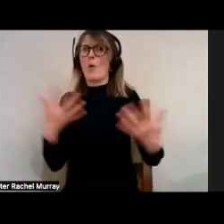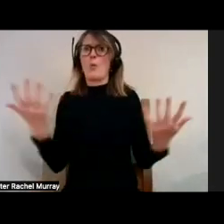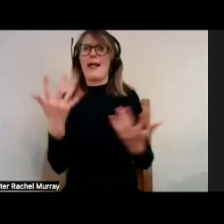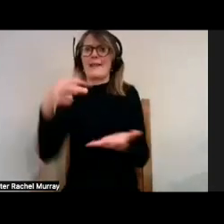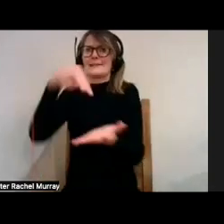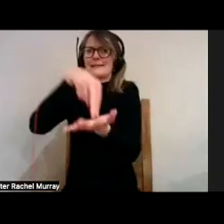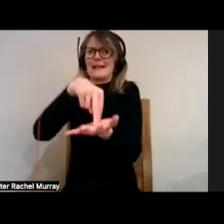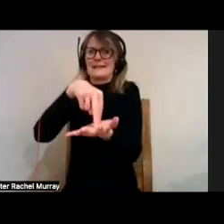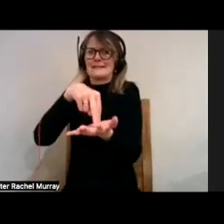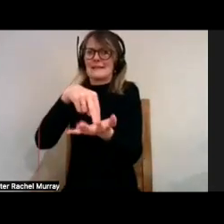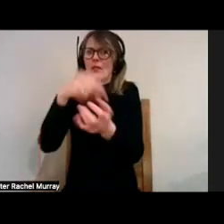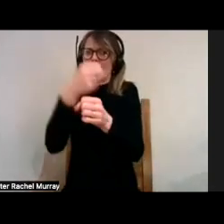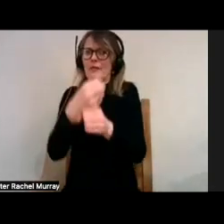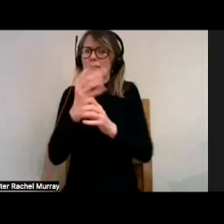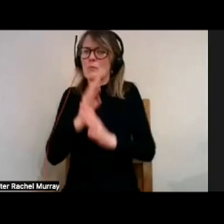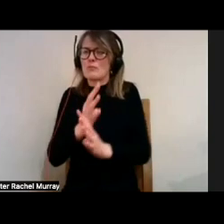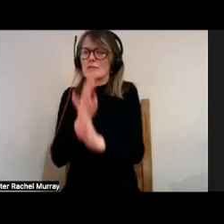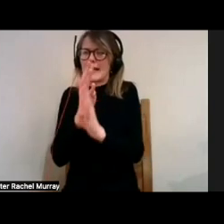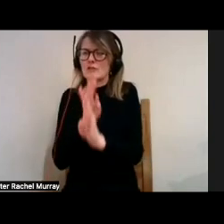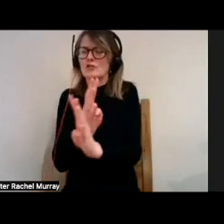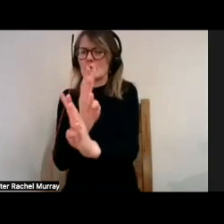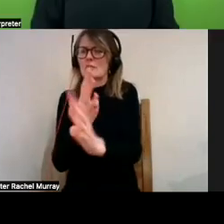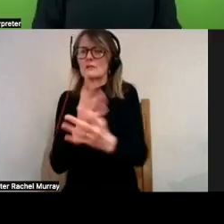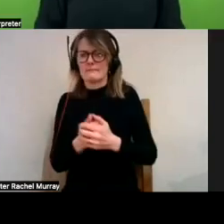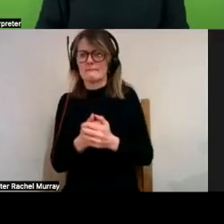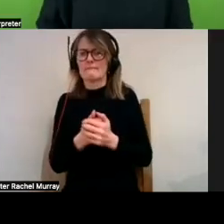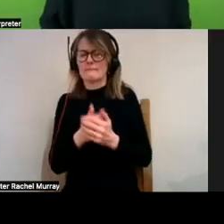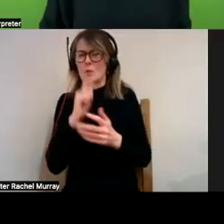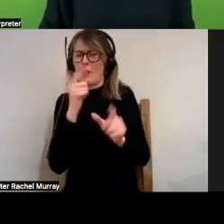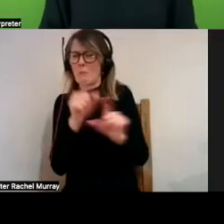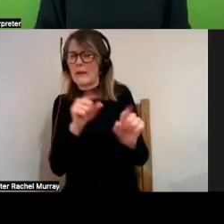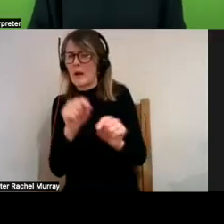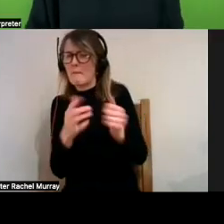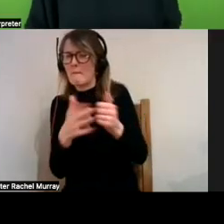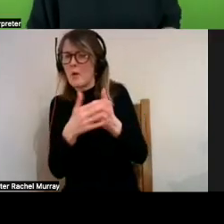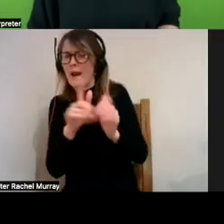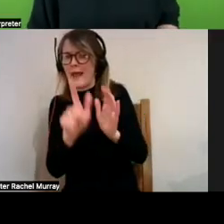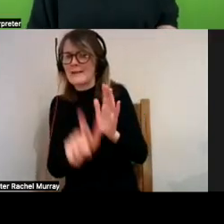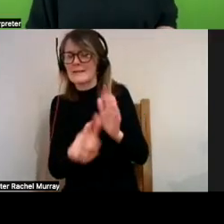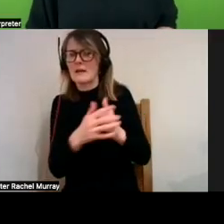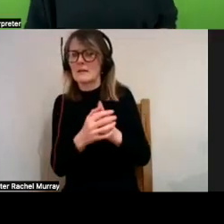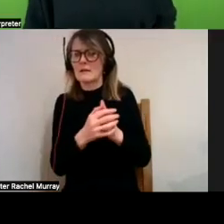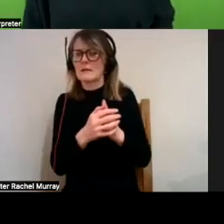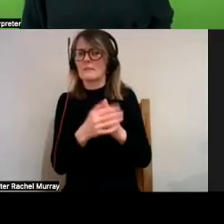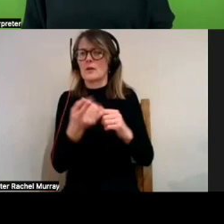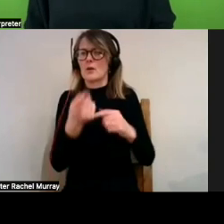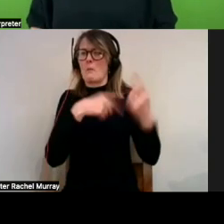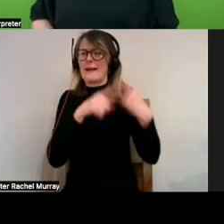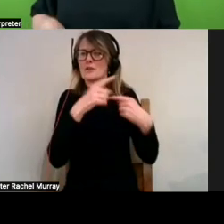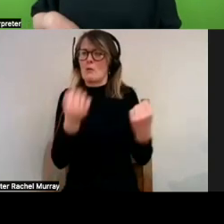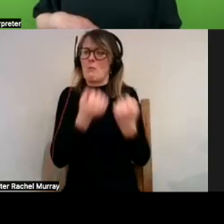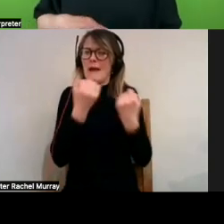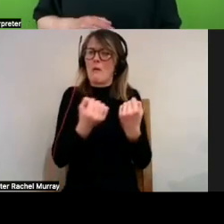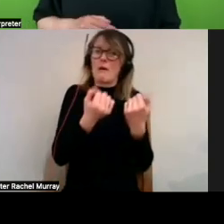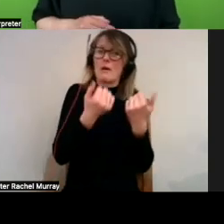procession. So I'll pick up some of these later as we go on. But first, let's go back to this notion of power being good or